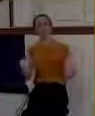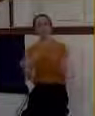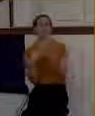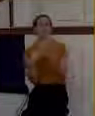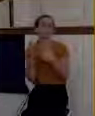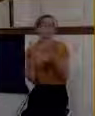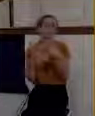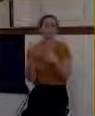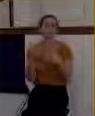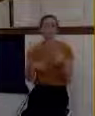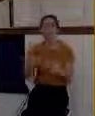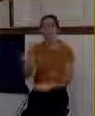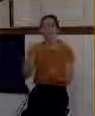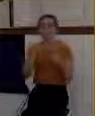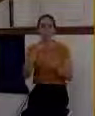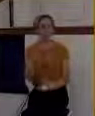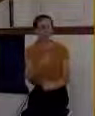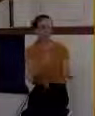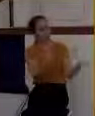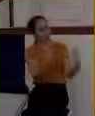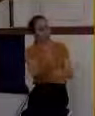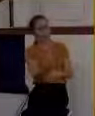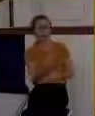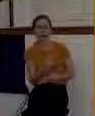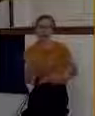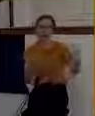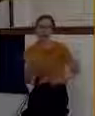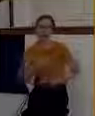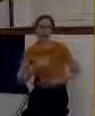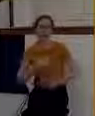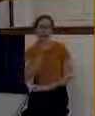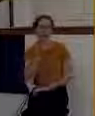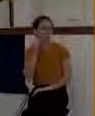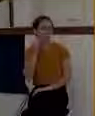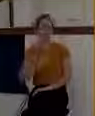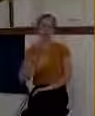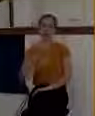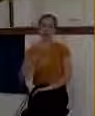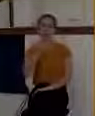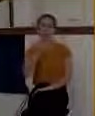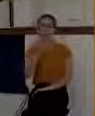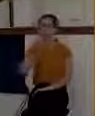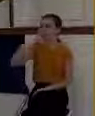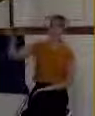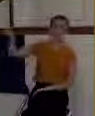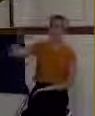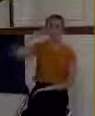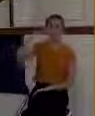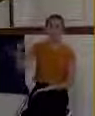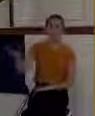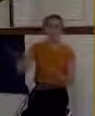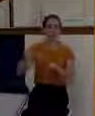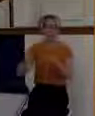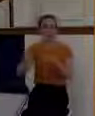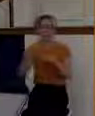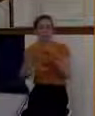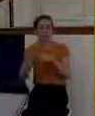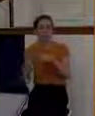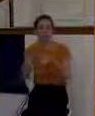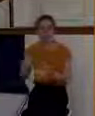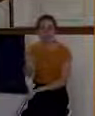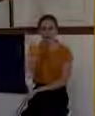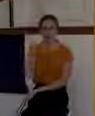of trying to nullify that prophecy, but he realizes he couldn't. In the end, he was forced to bear witness to the enduring